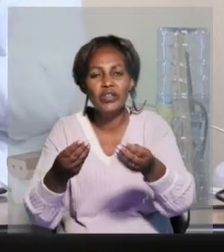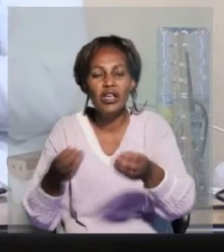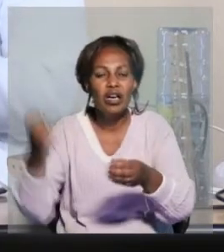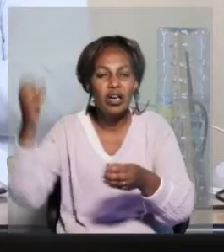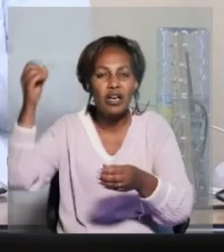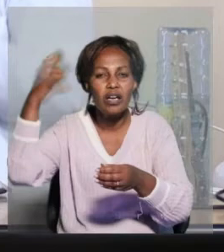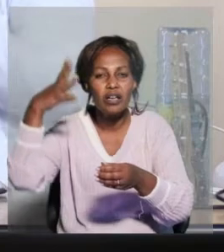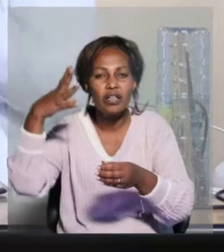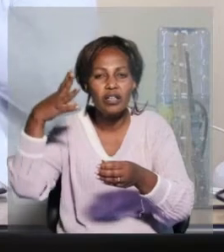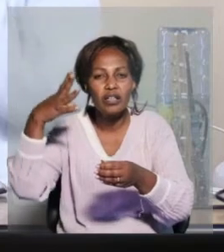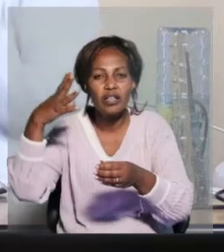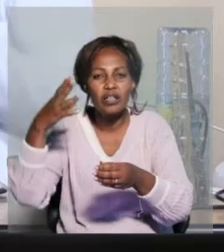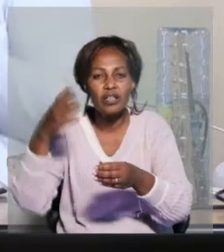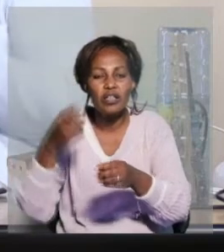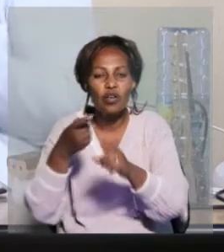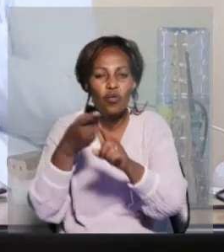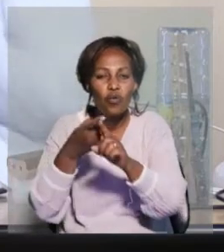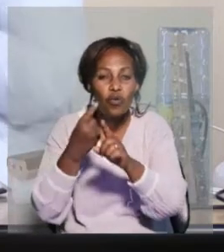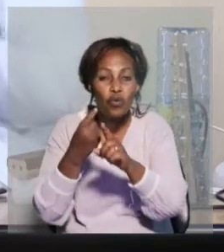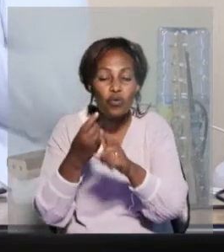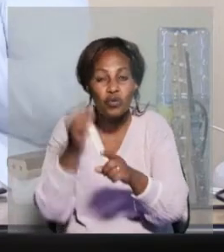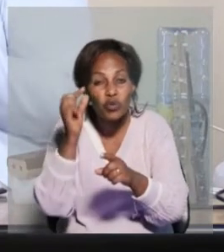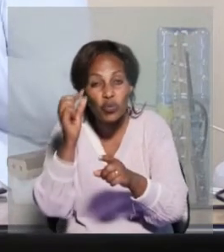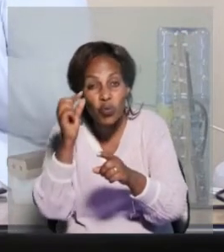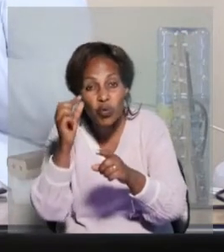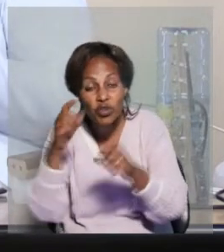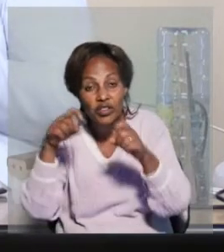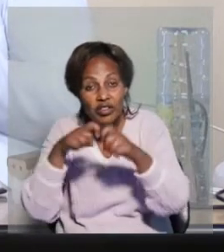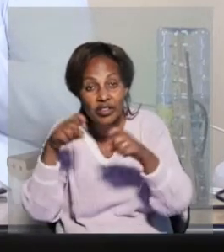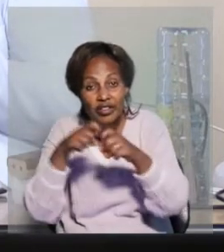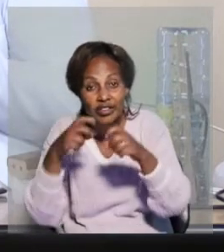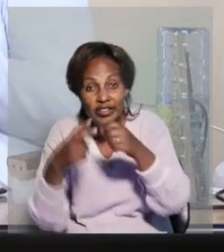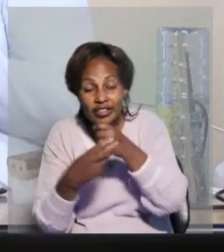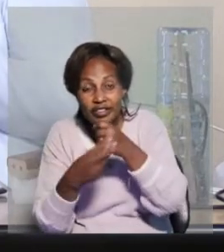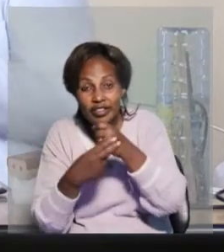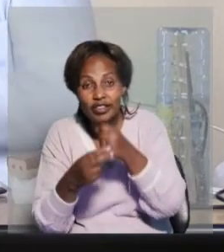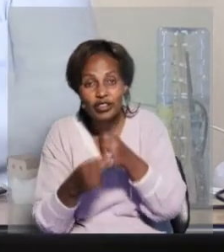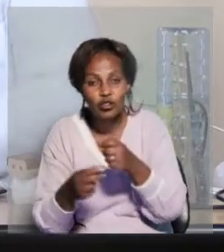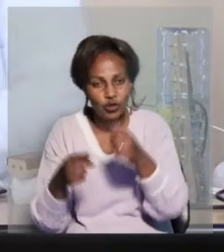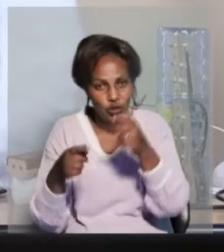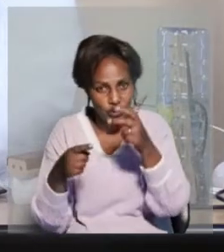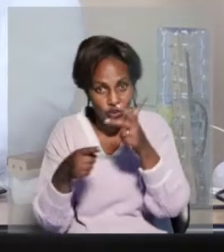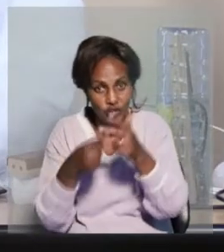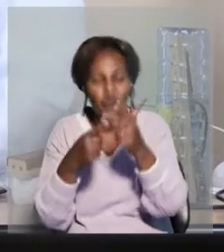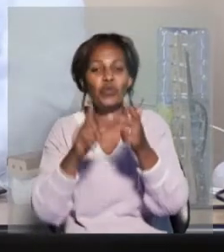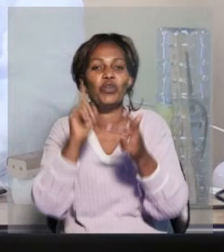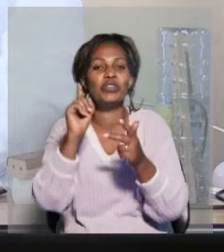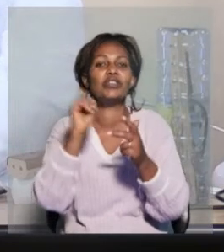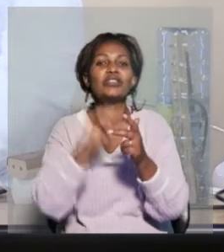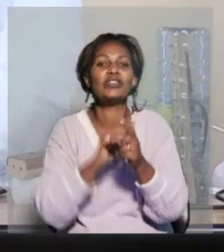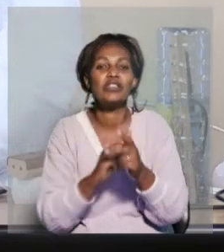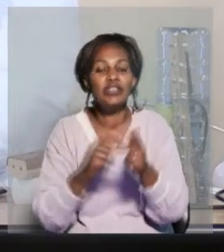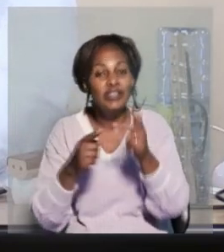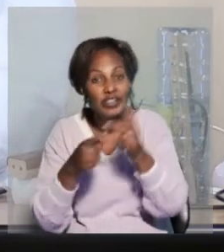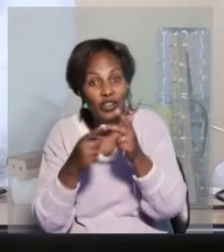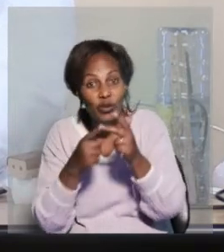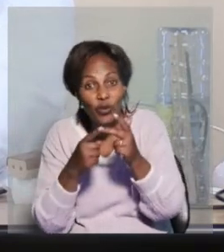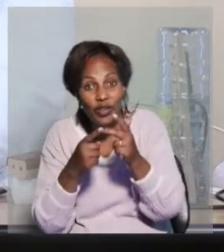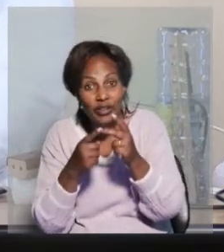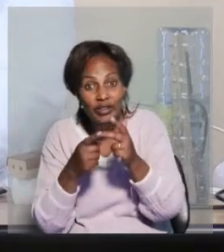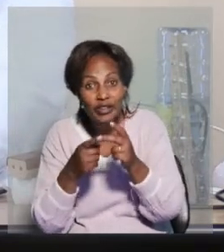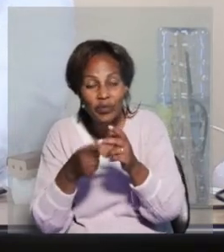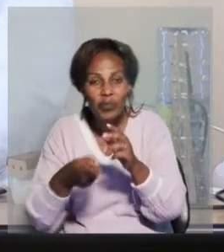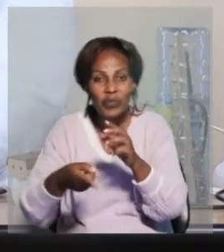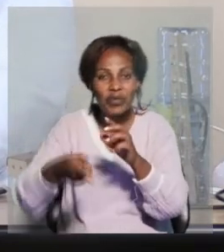light for smallest amount of electrical energy consumed? The third one. The third one. Yeah. Therefore, the third one becomes the